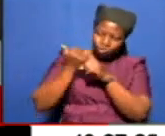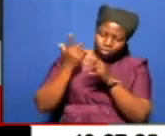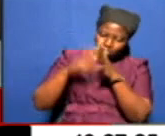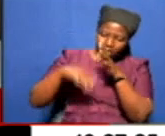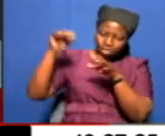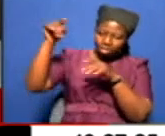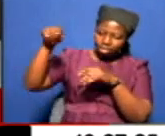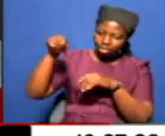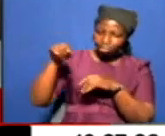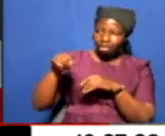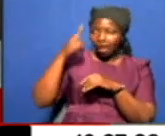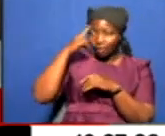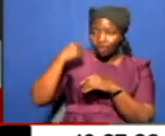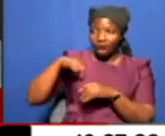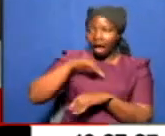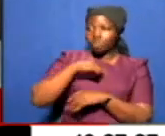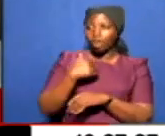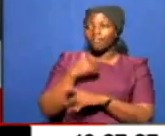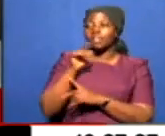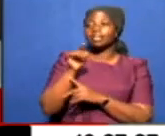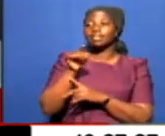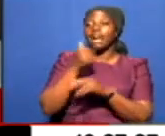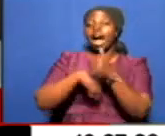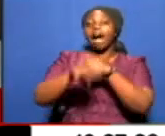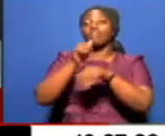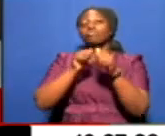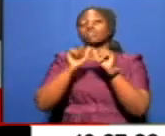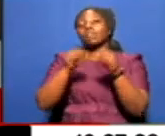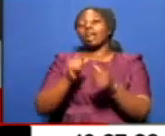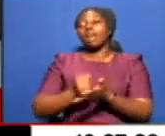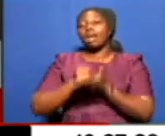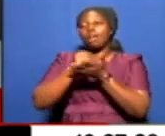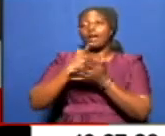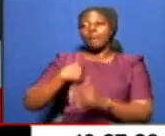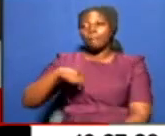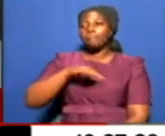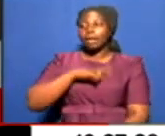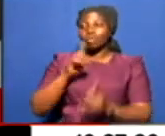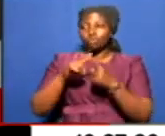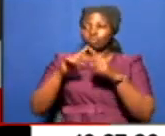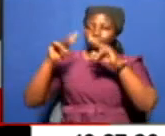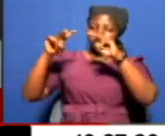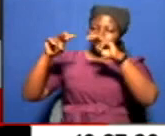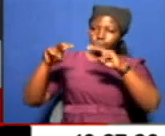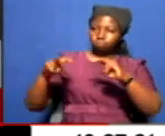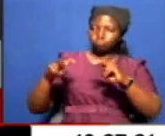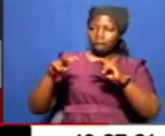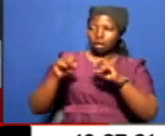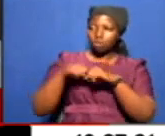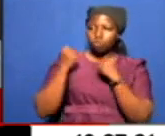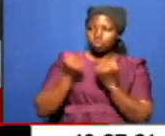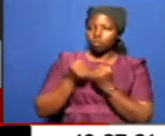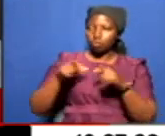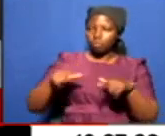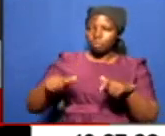intervention measures that can really enable us to check on the social media. Yes.